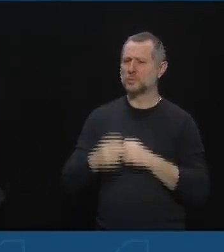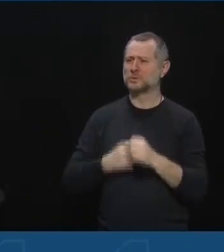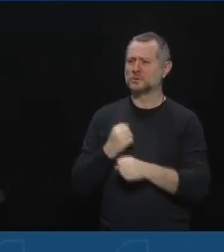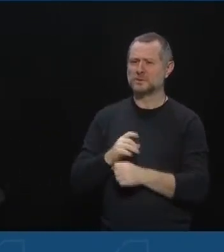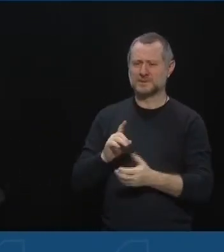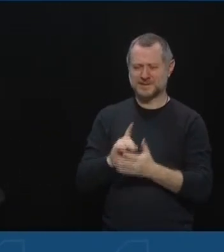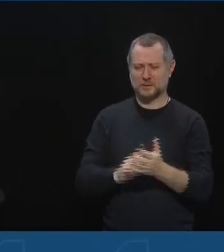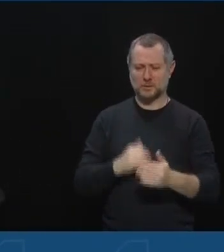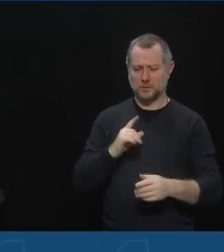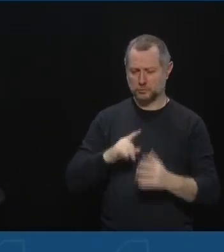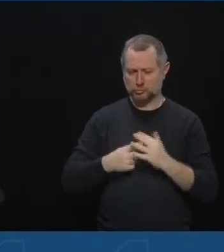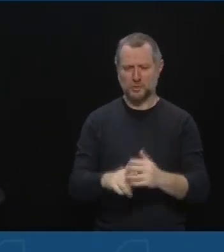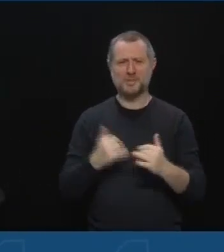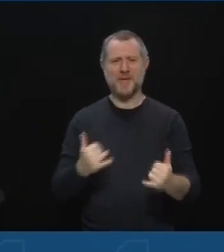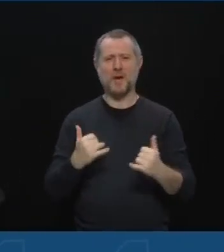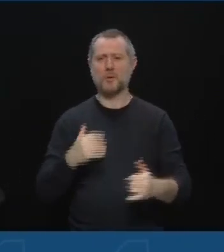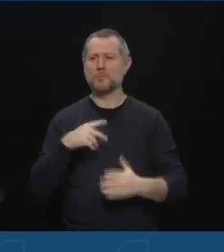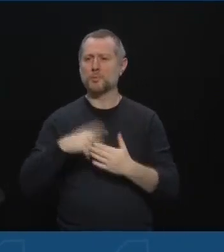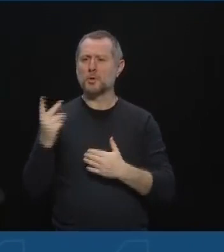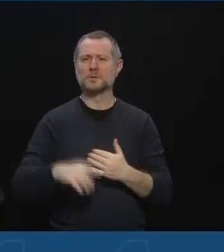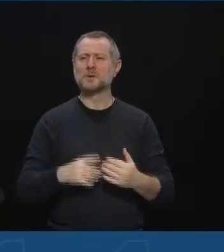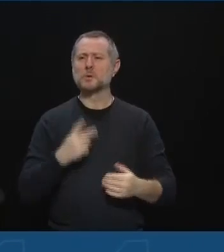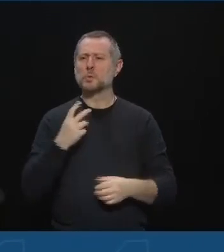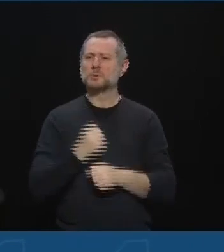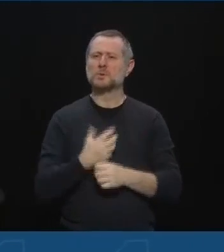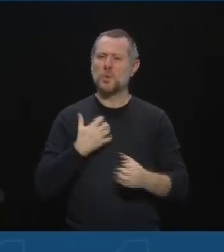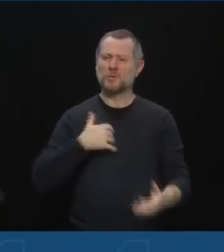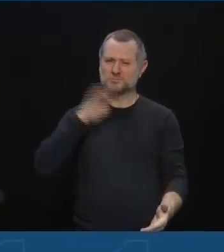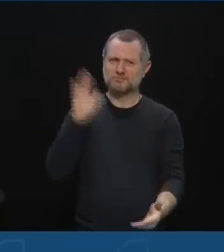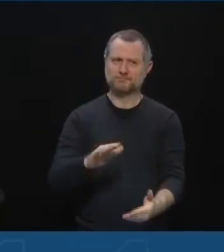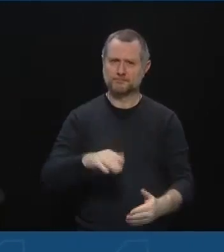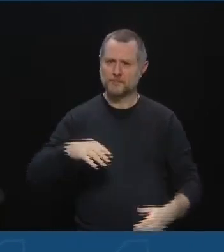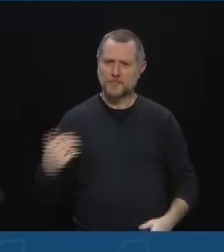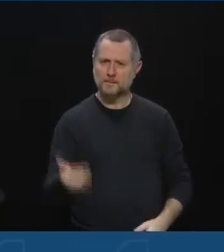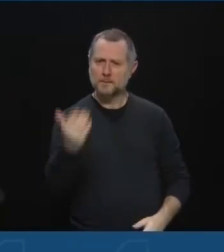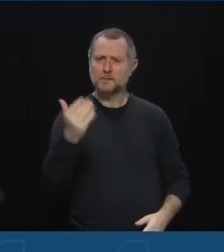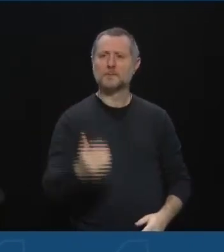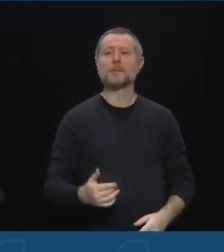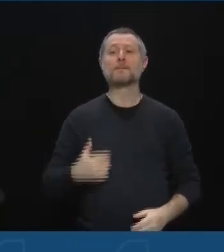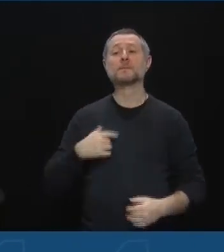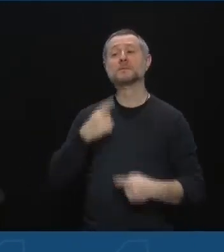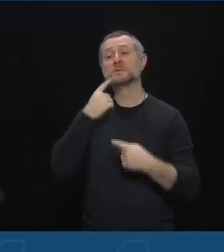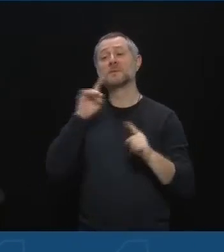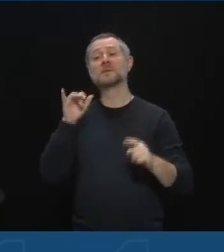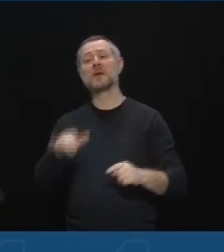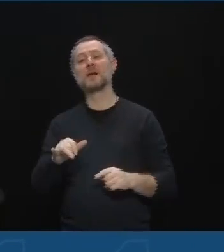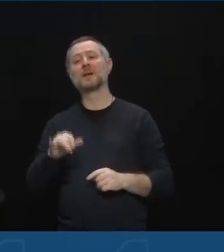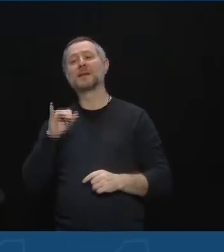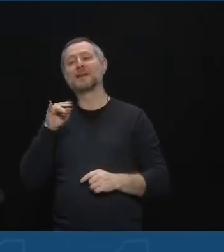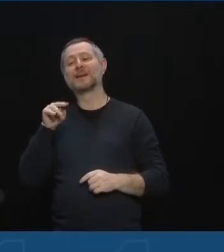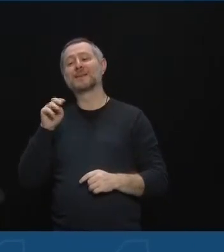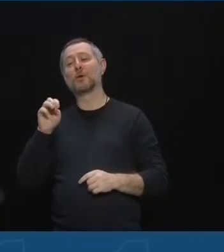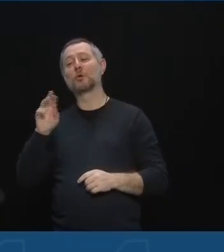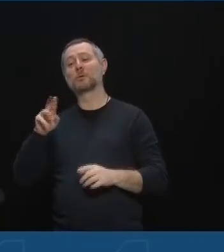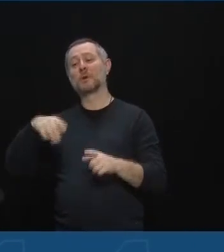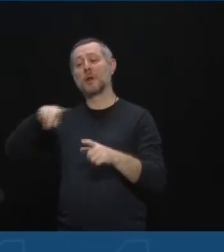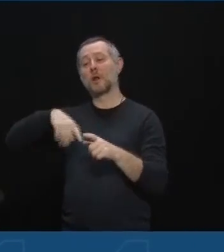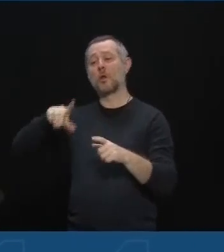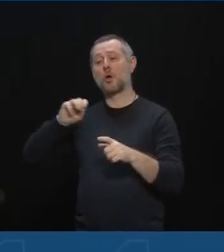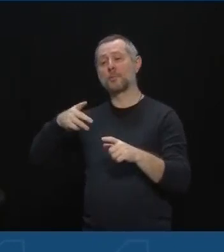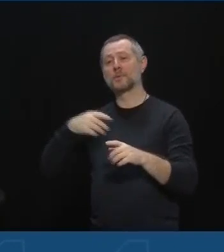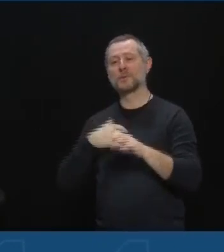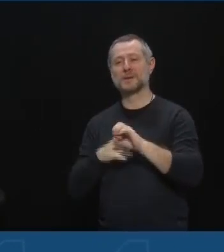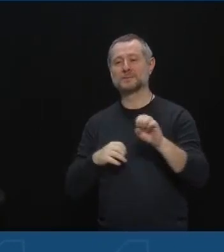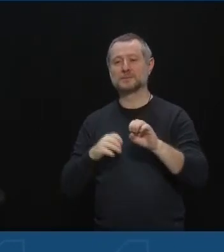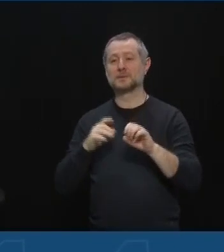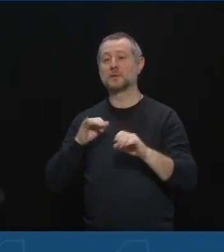I'm going to say, can we shorten that a little bit? But we'll replicate the success of the Inner Loop East. We know how to do this. We've done it before. and we can have